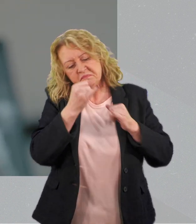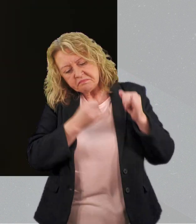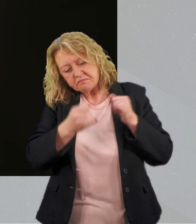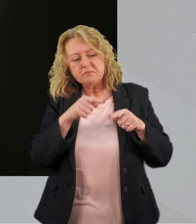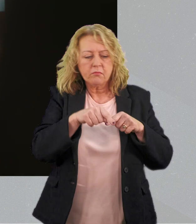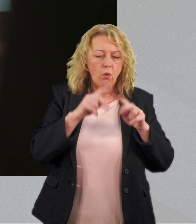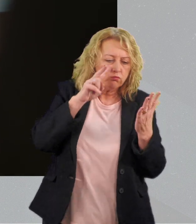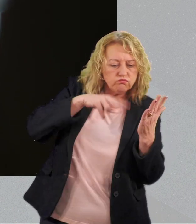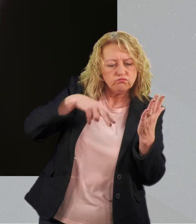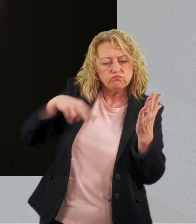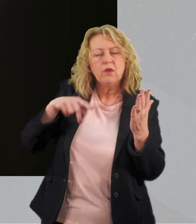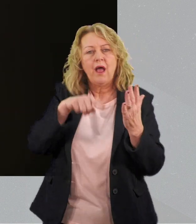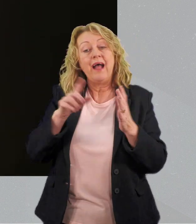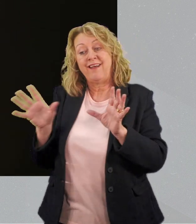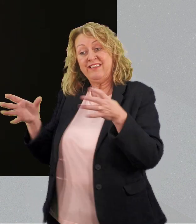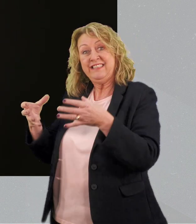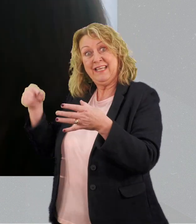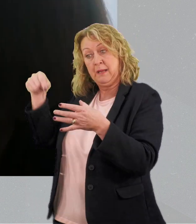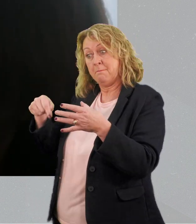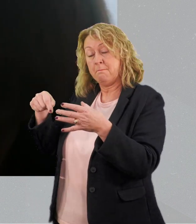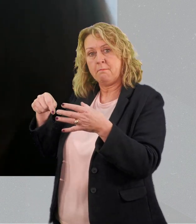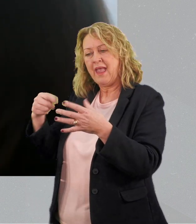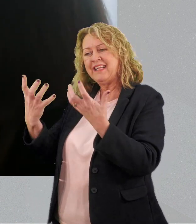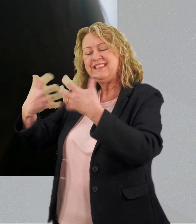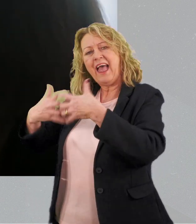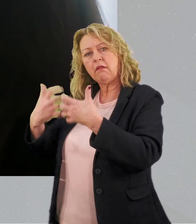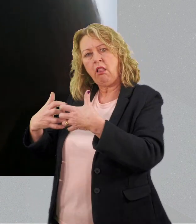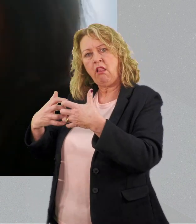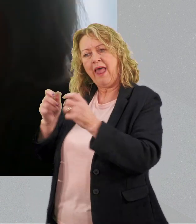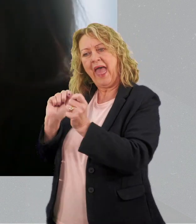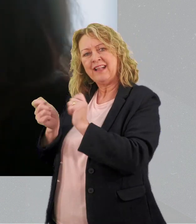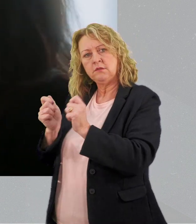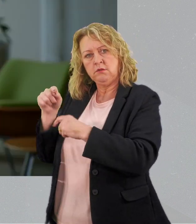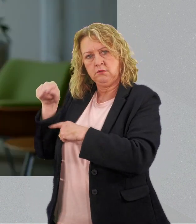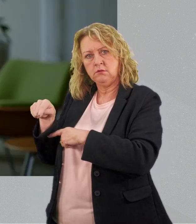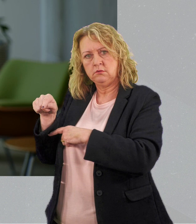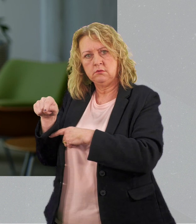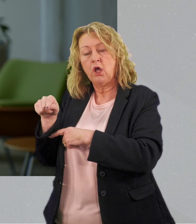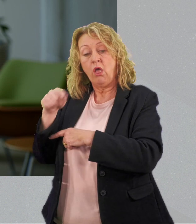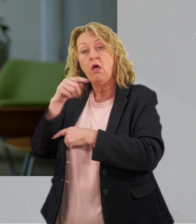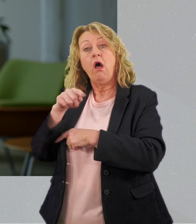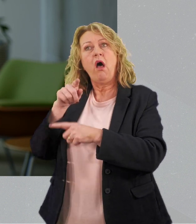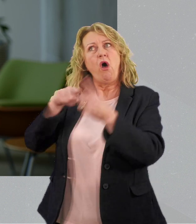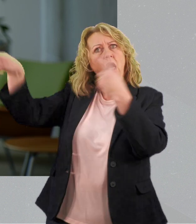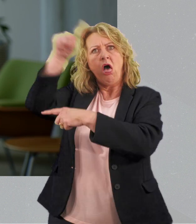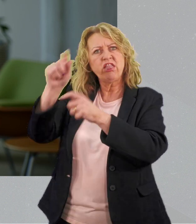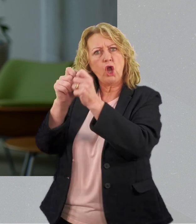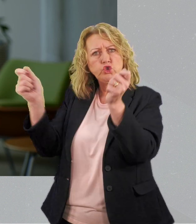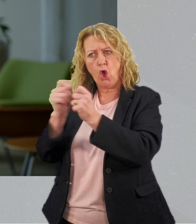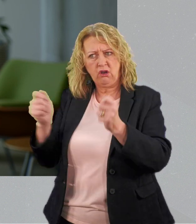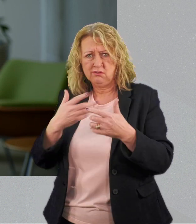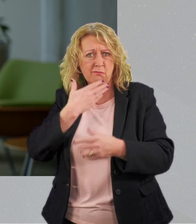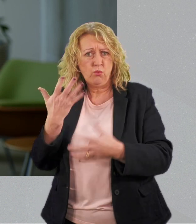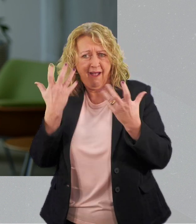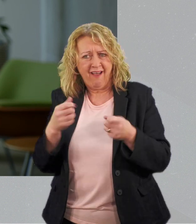science of the paper. We have a team of amazing technical editors, and most journals do not have that